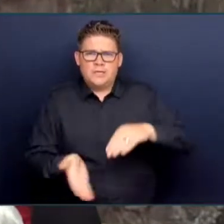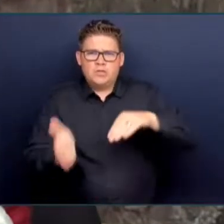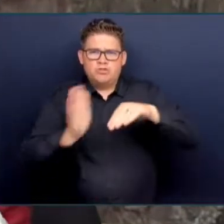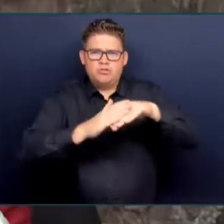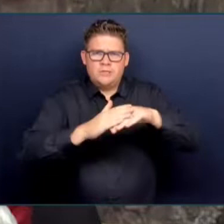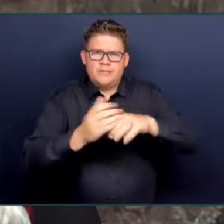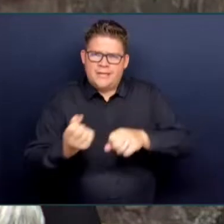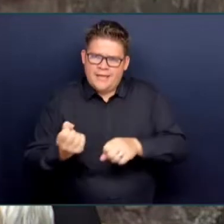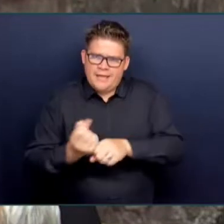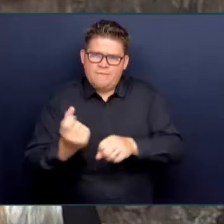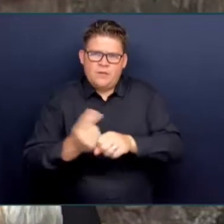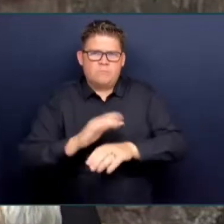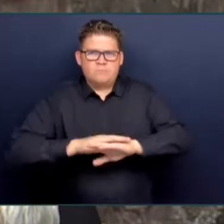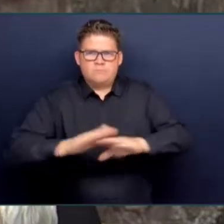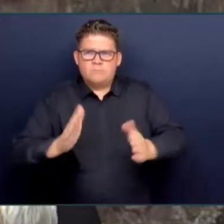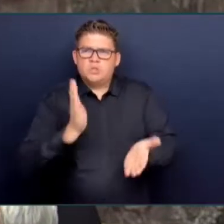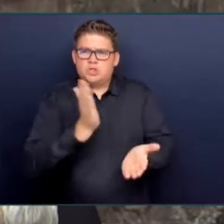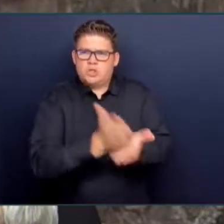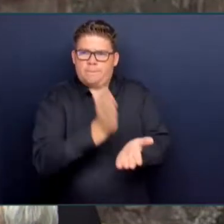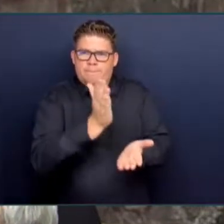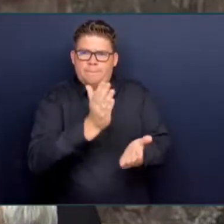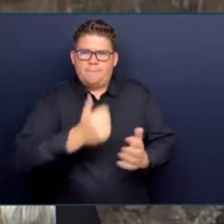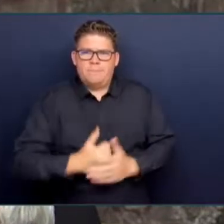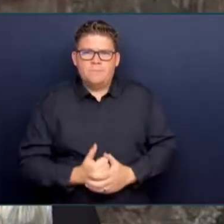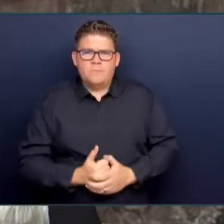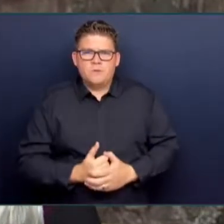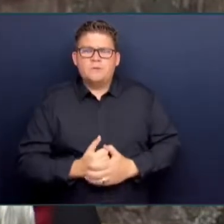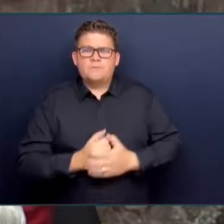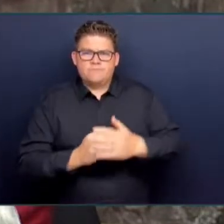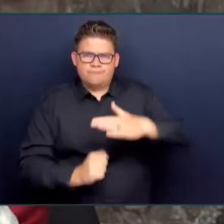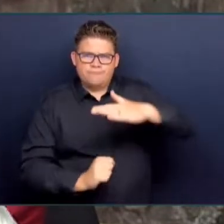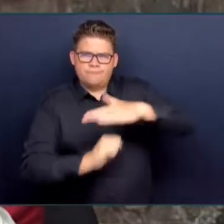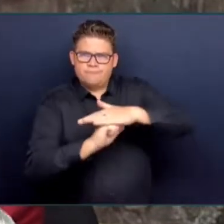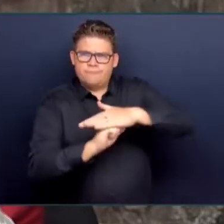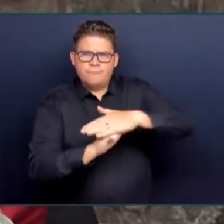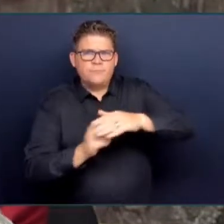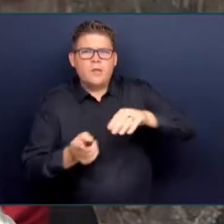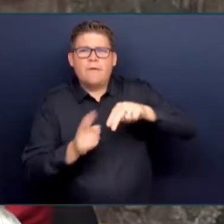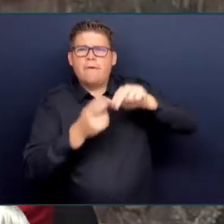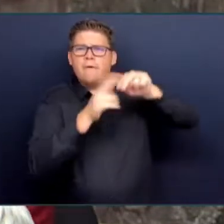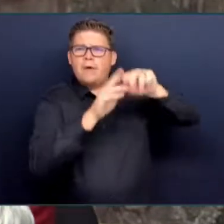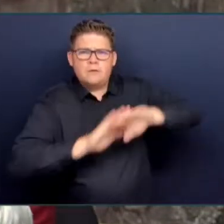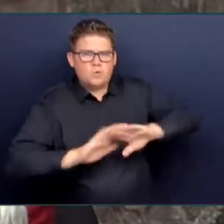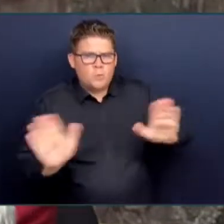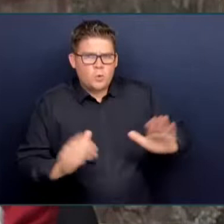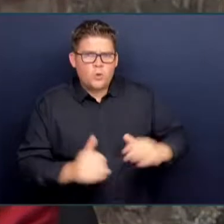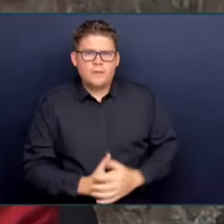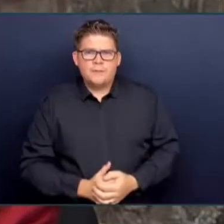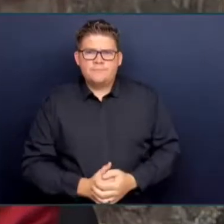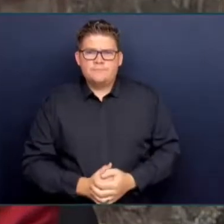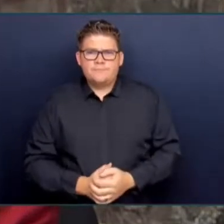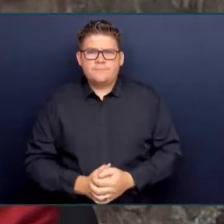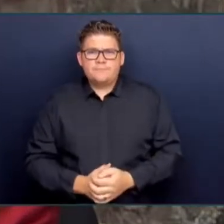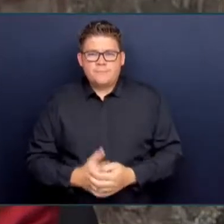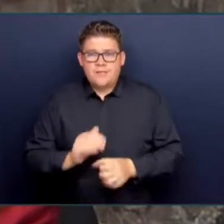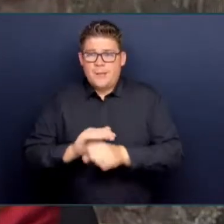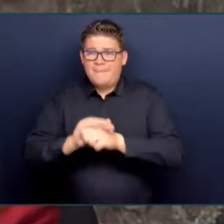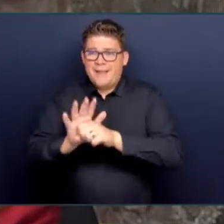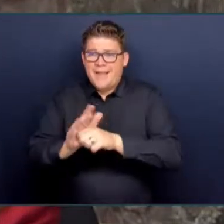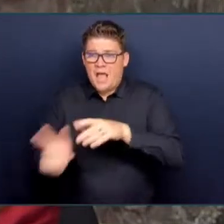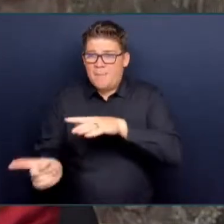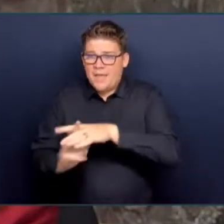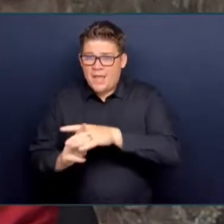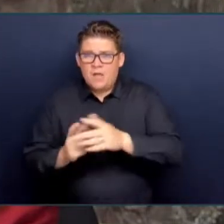also have capped rents during the pandemic. We said, and what did the members opposite said? They thought that